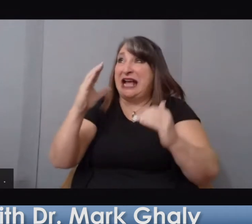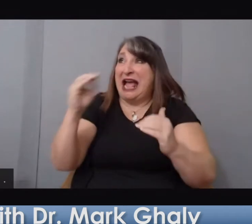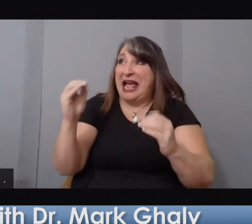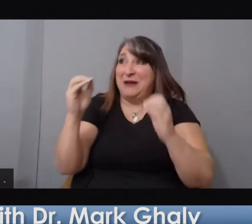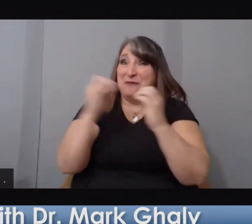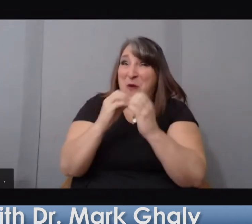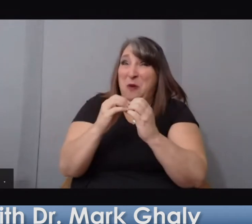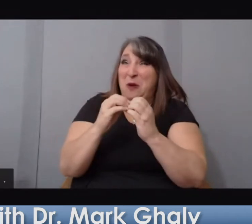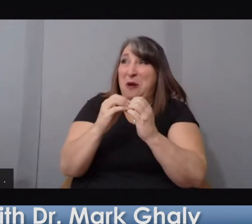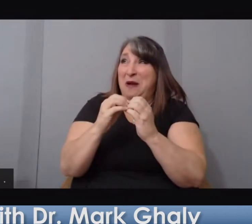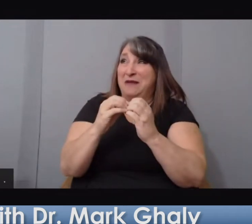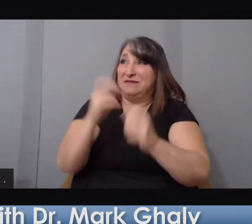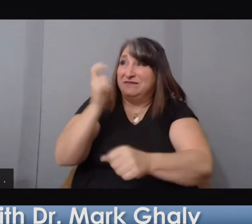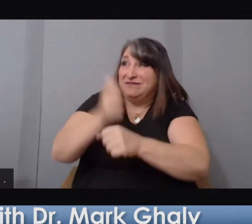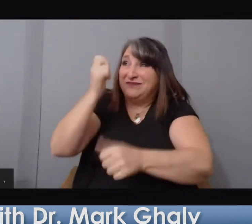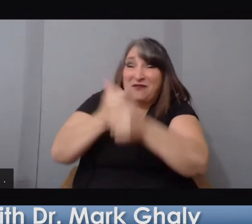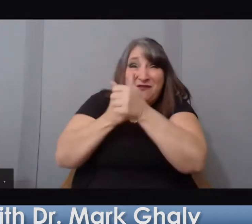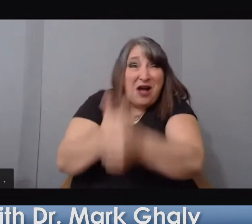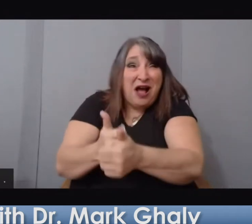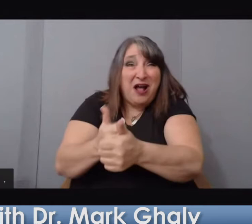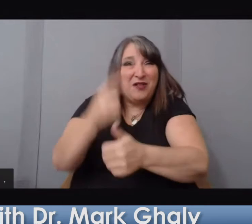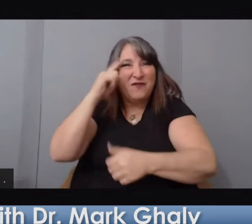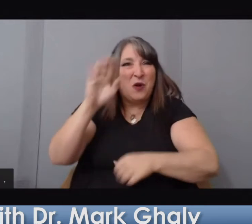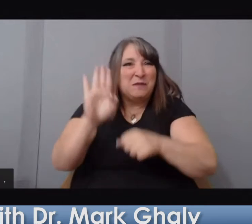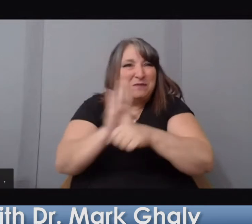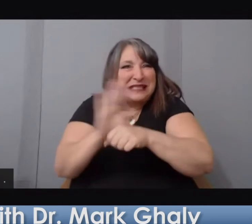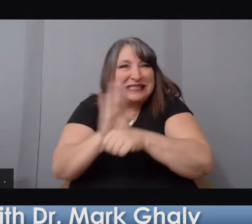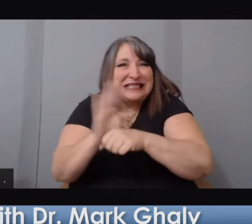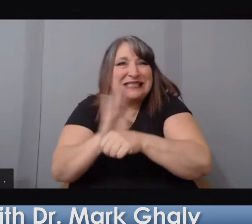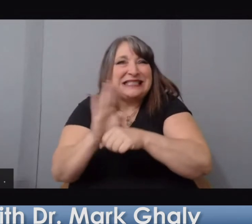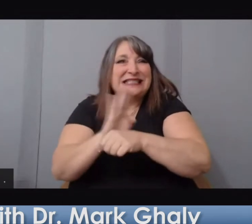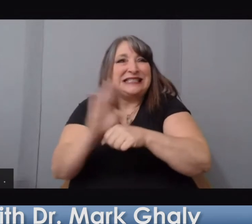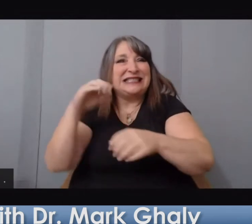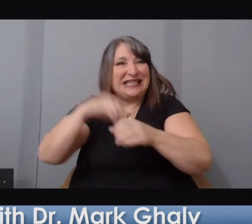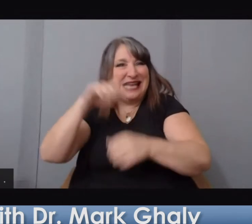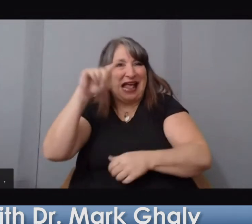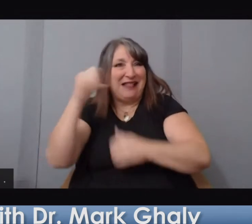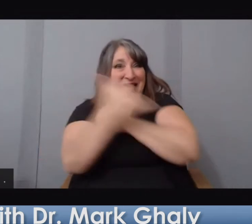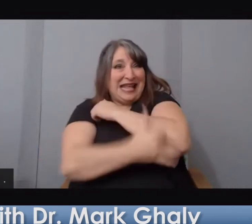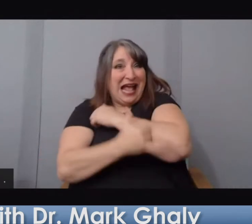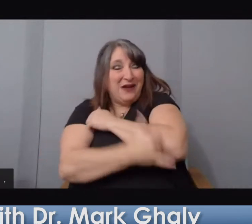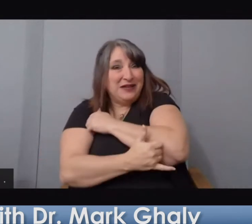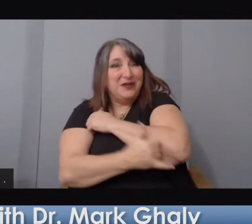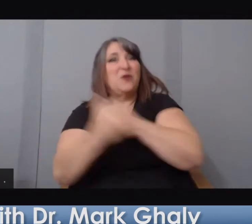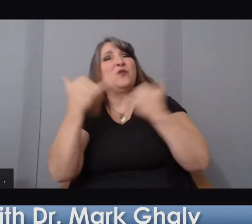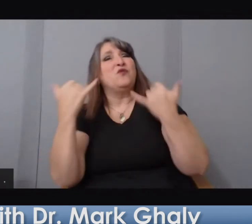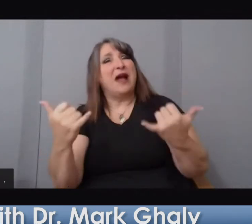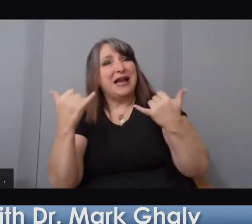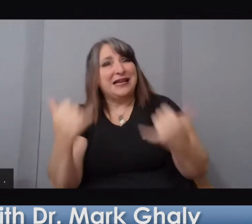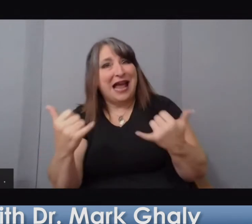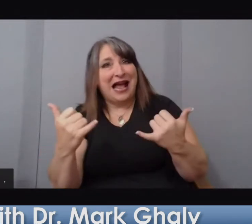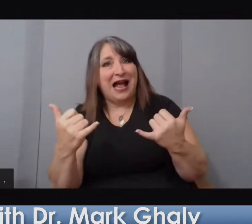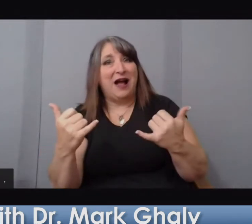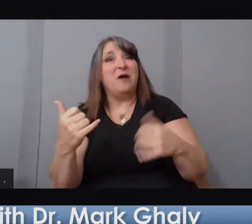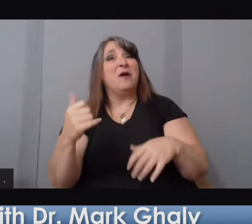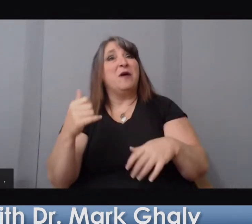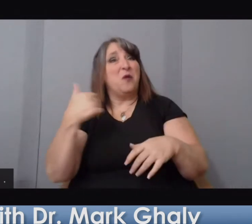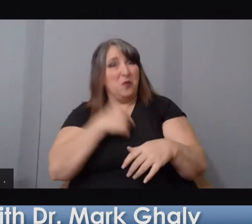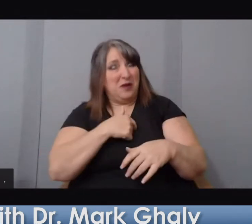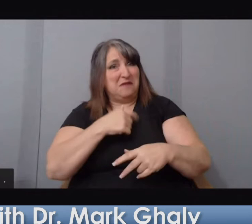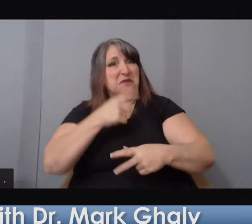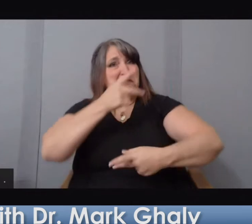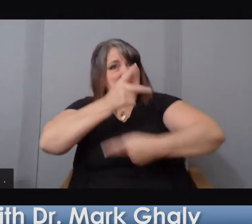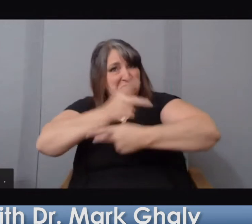has been laid out. Right now, a number of counties have taken an additional approach to handling these